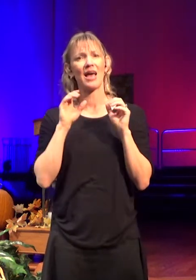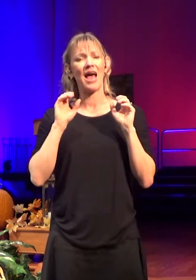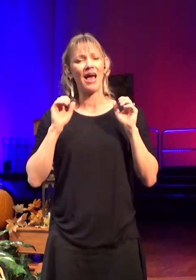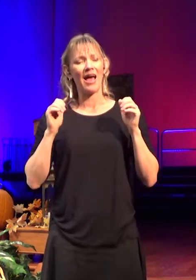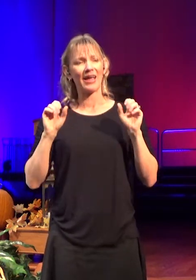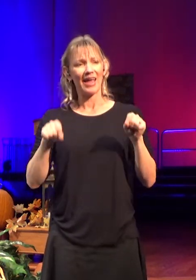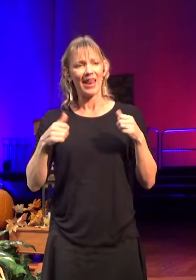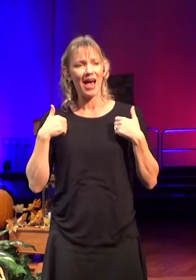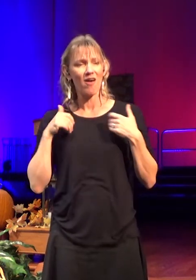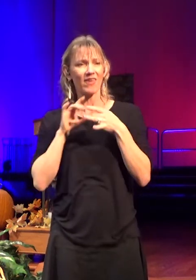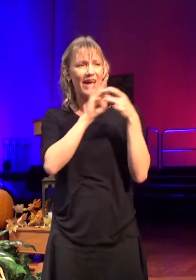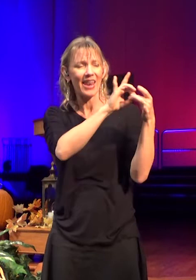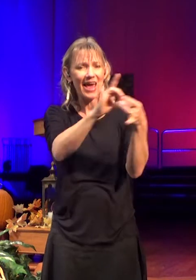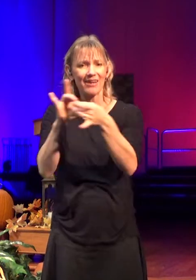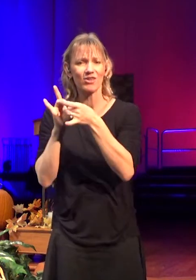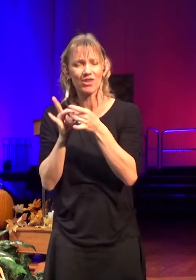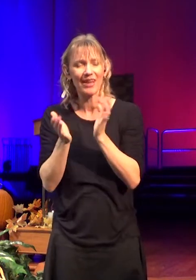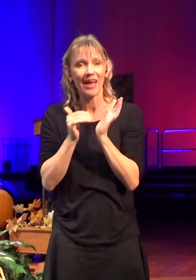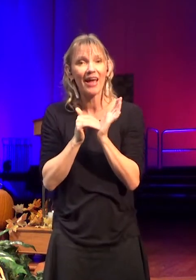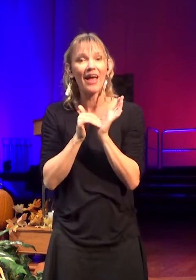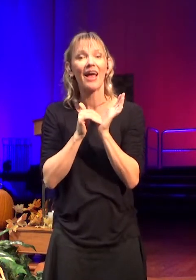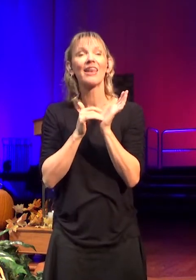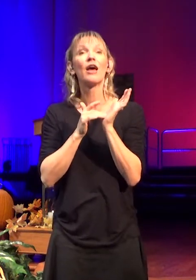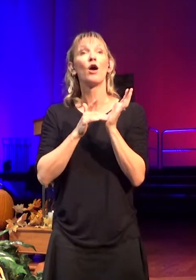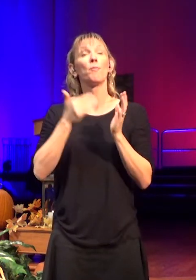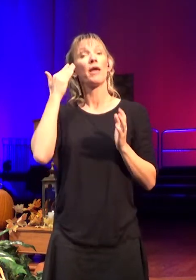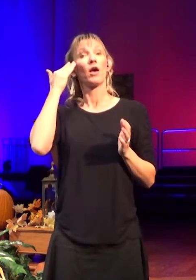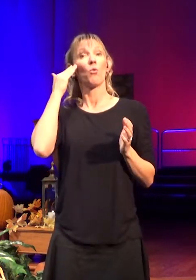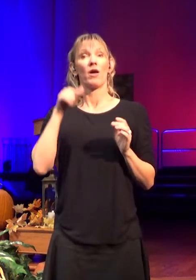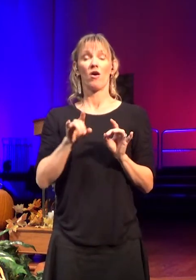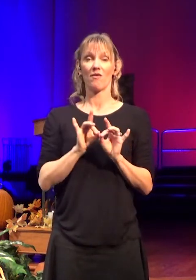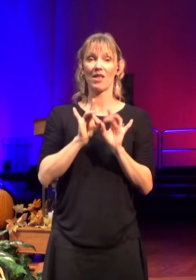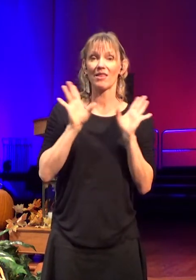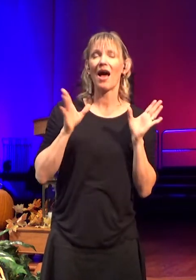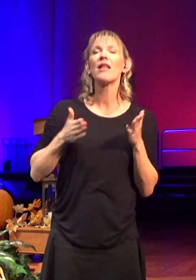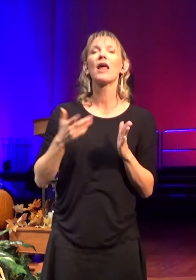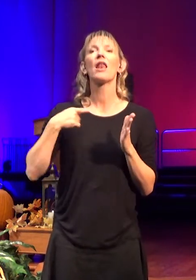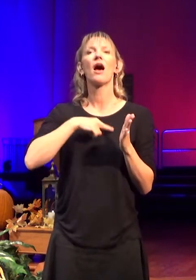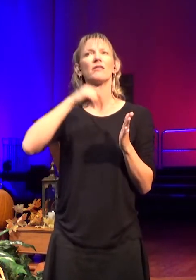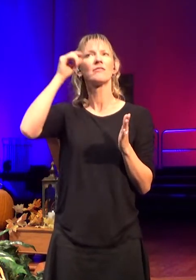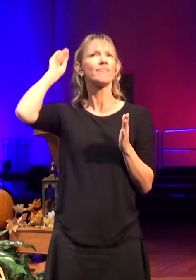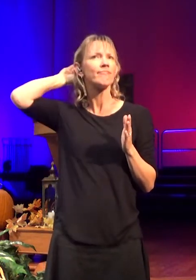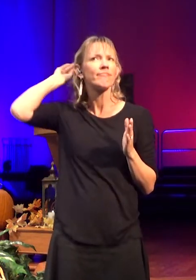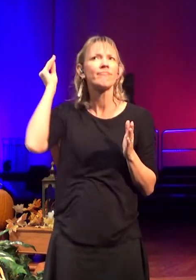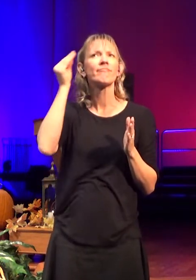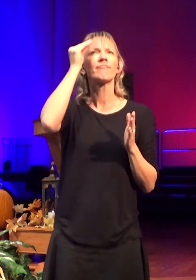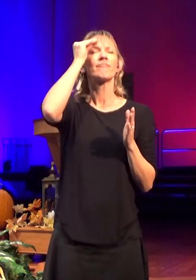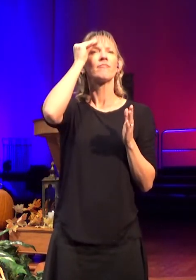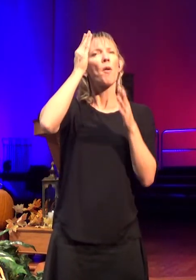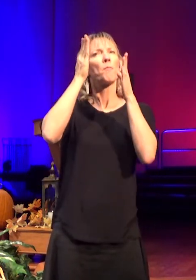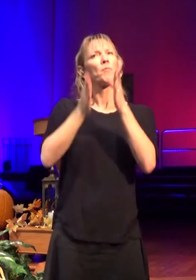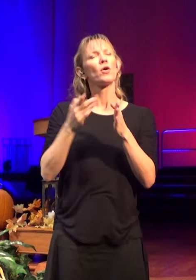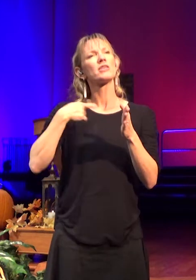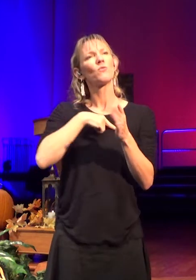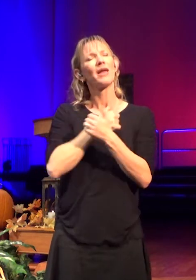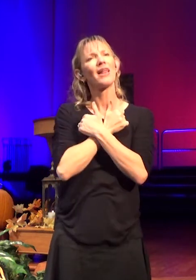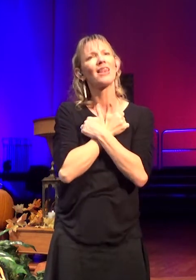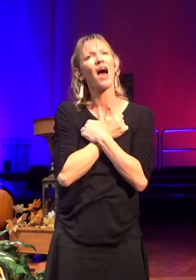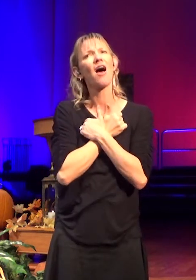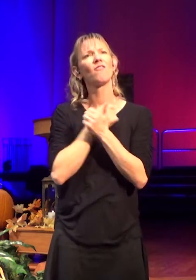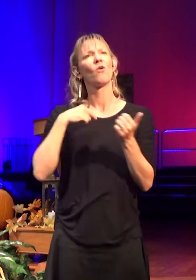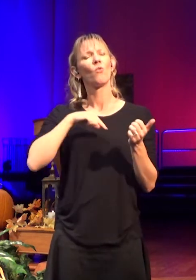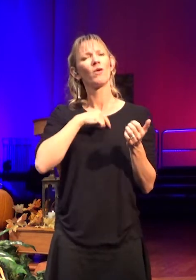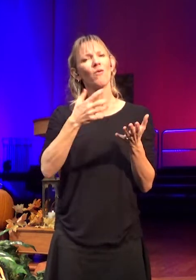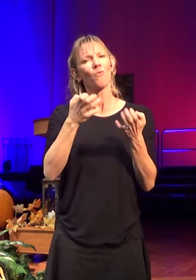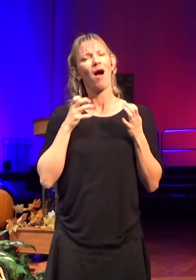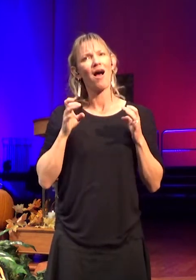is reconnection of what may have seemed fragmented. And being aware of this light, may we bring to mind any person whom we